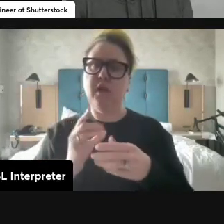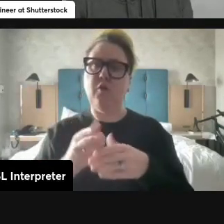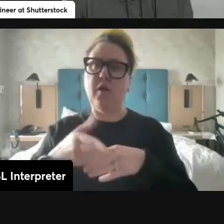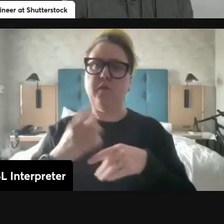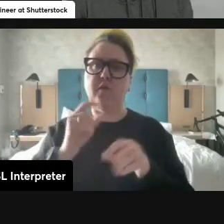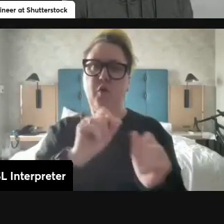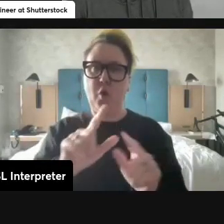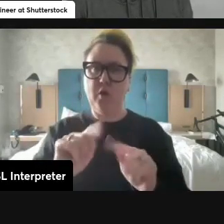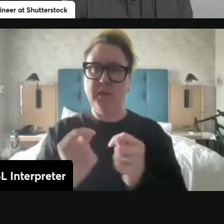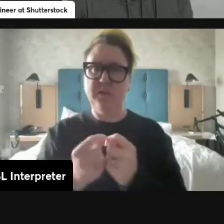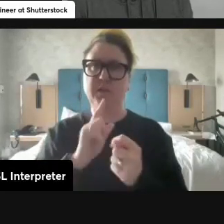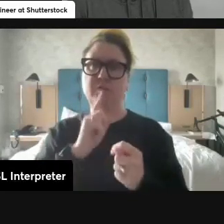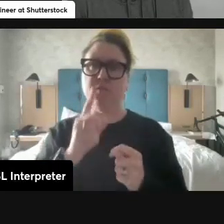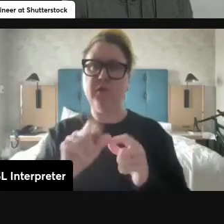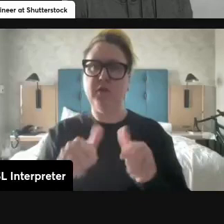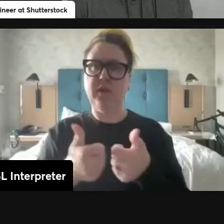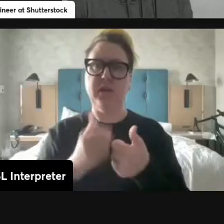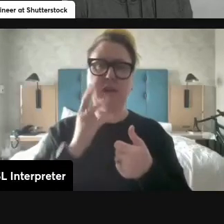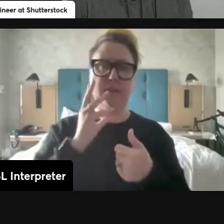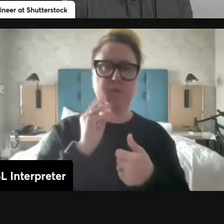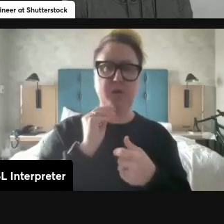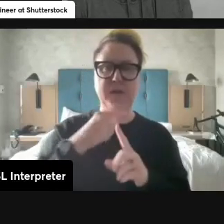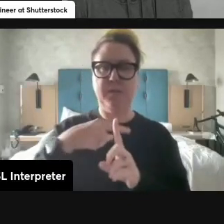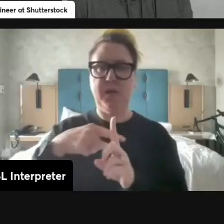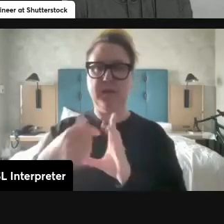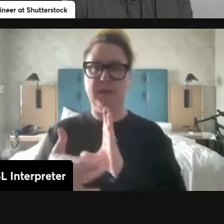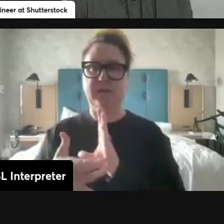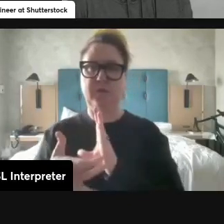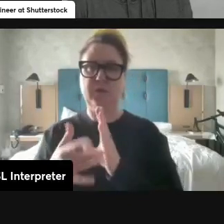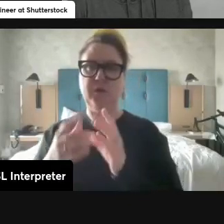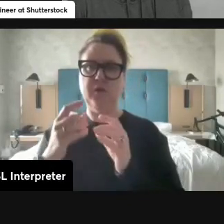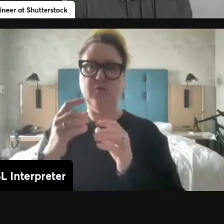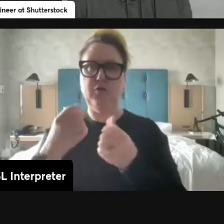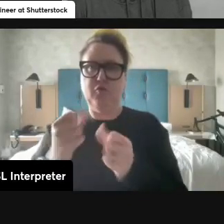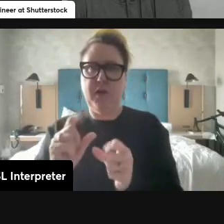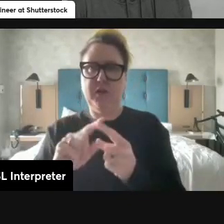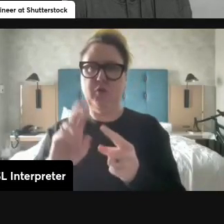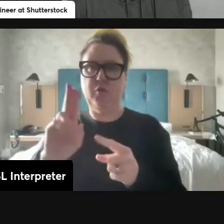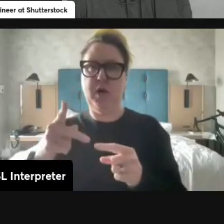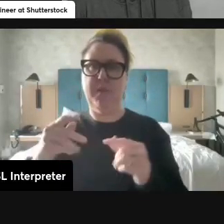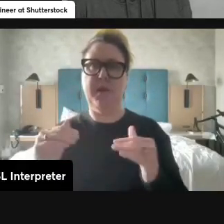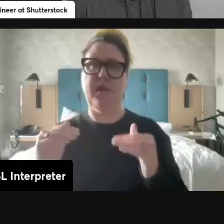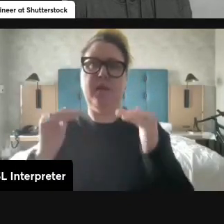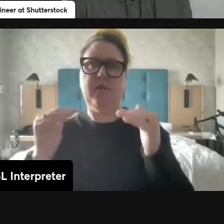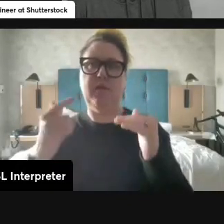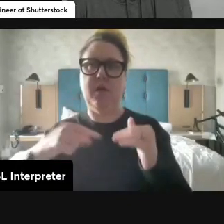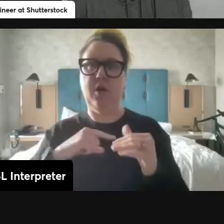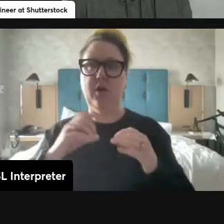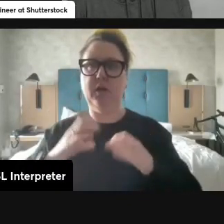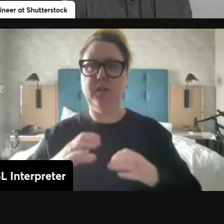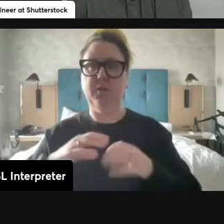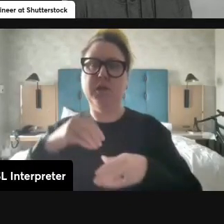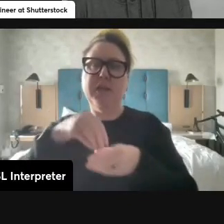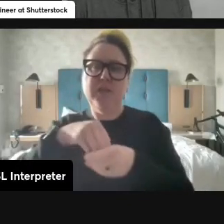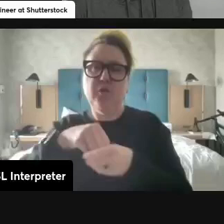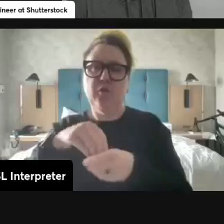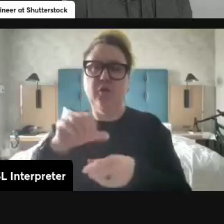think experience plus technology are the two things we're trying to up level for our customers, which are internal Adobe